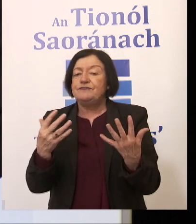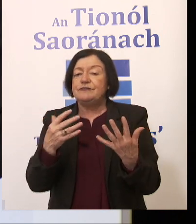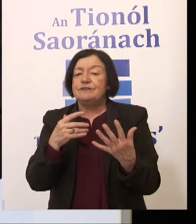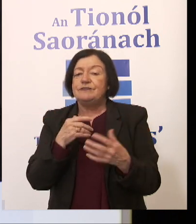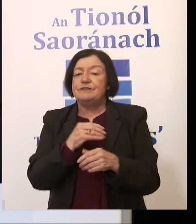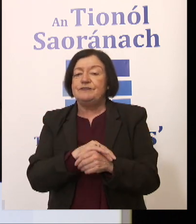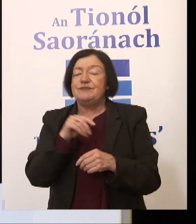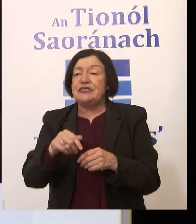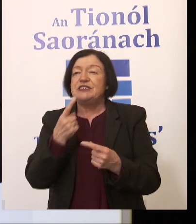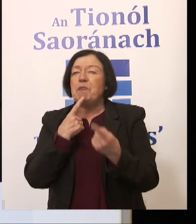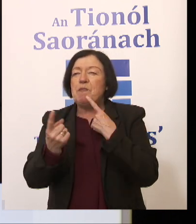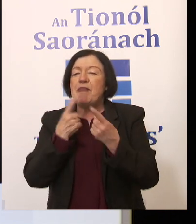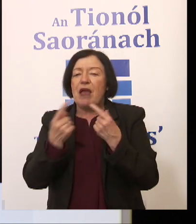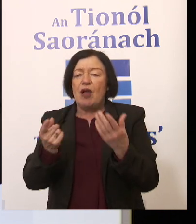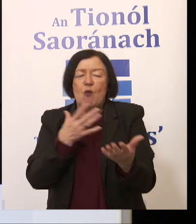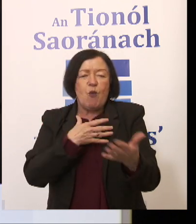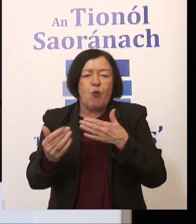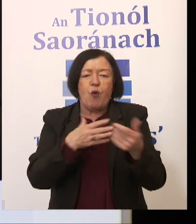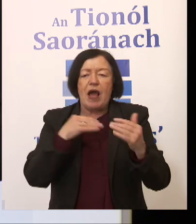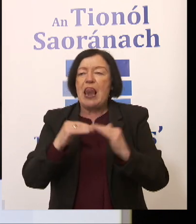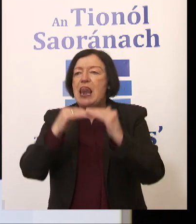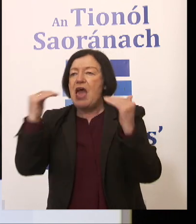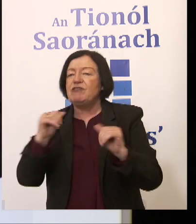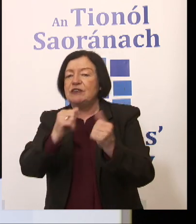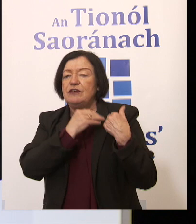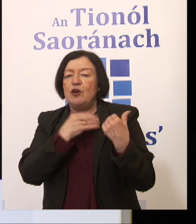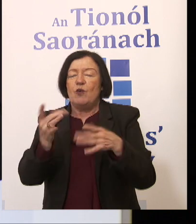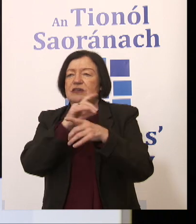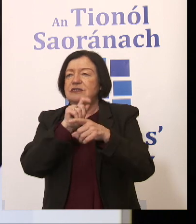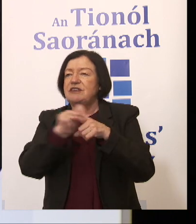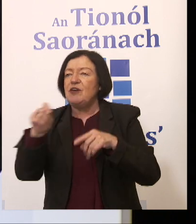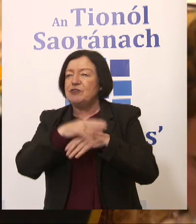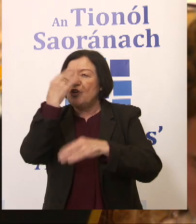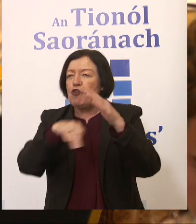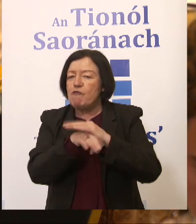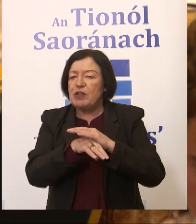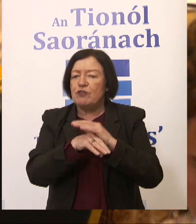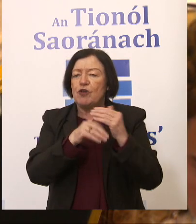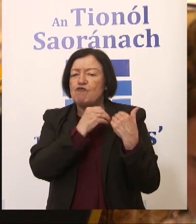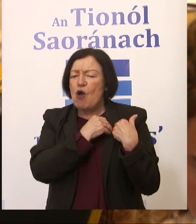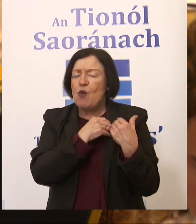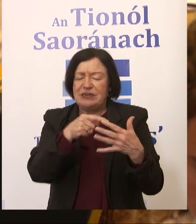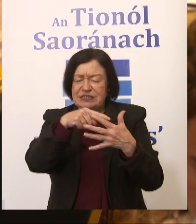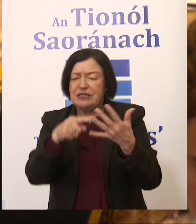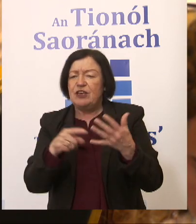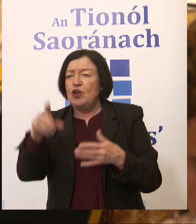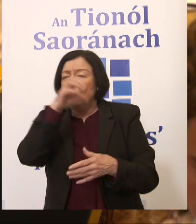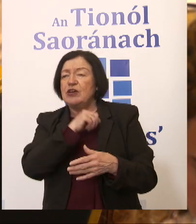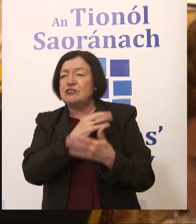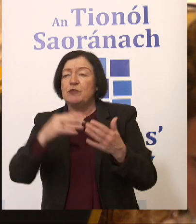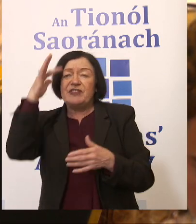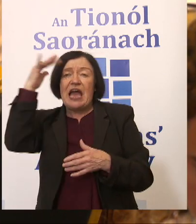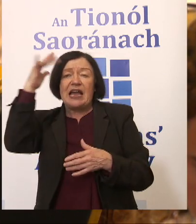of sort of the debates around what levels of functions, what types of government functions are there, and if you look at some of the